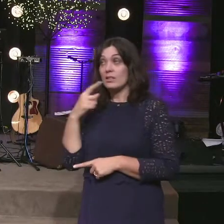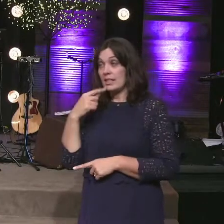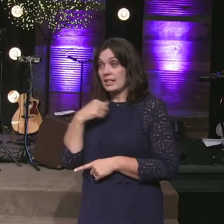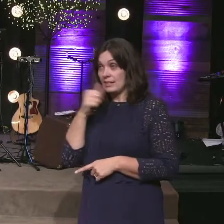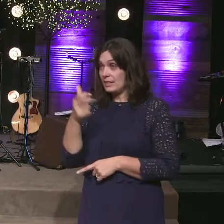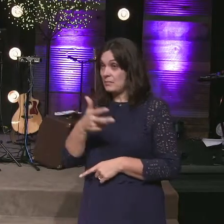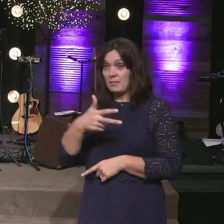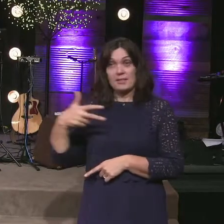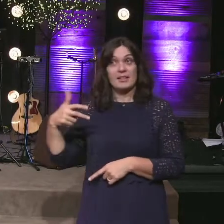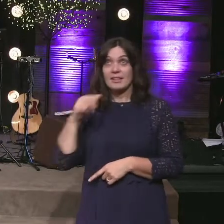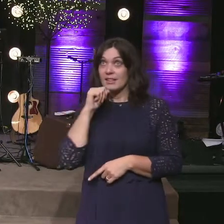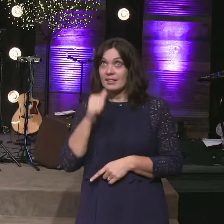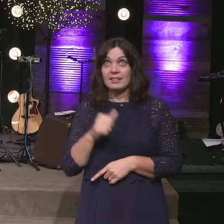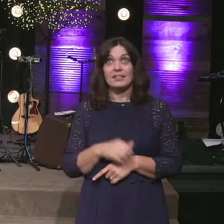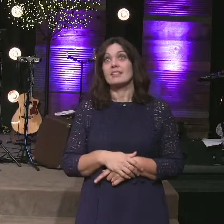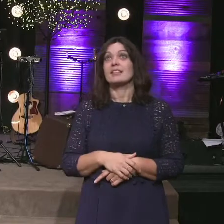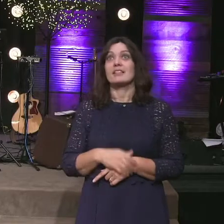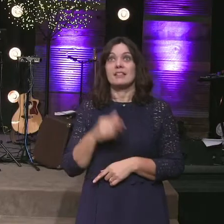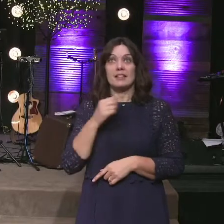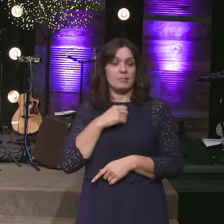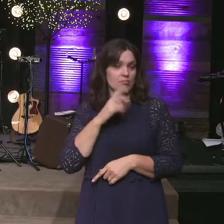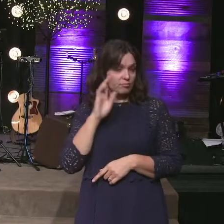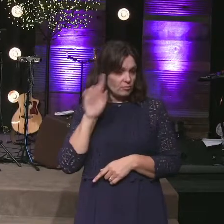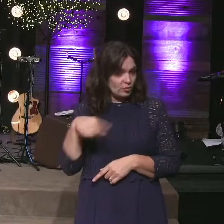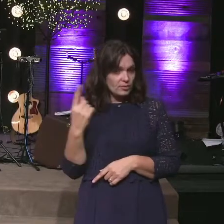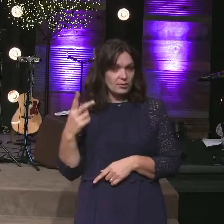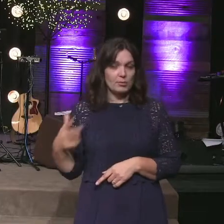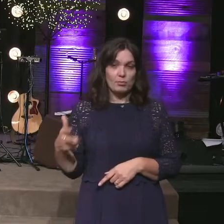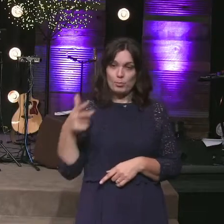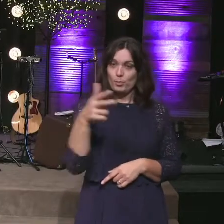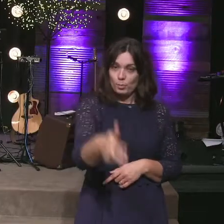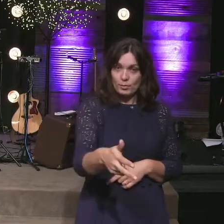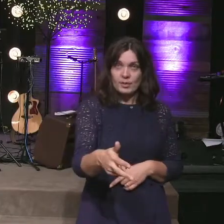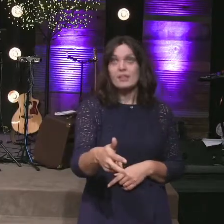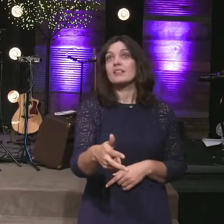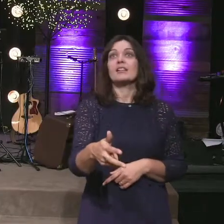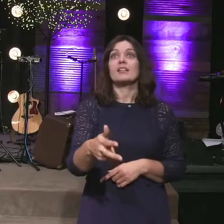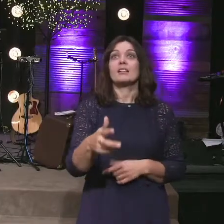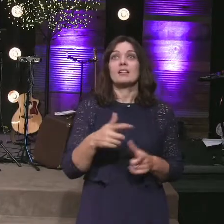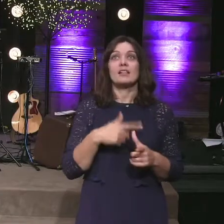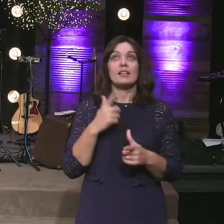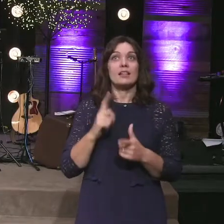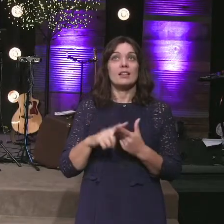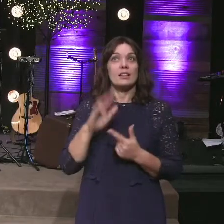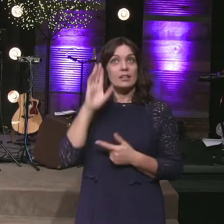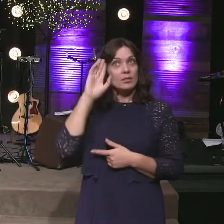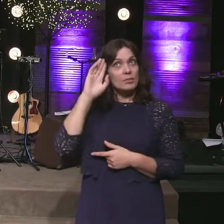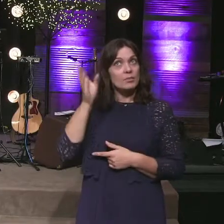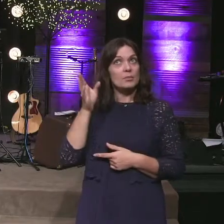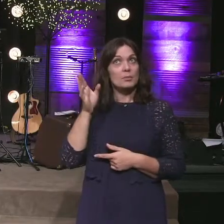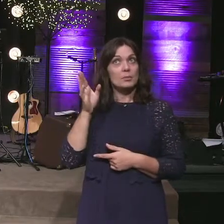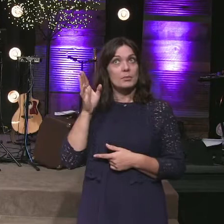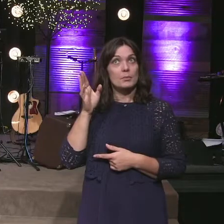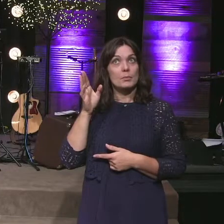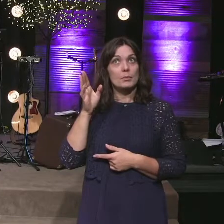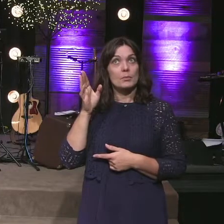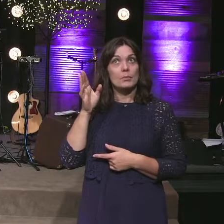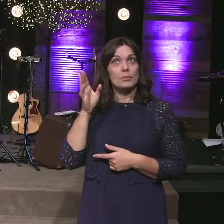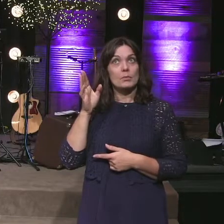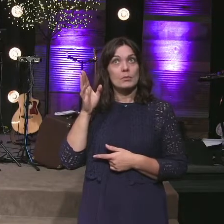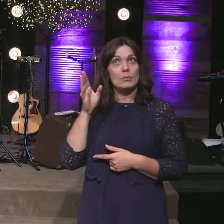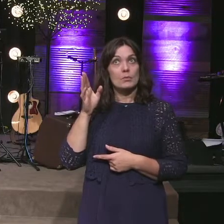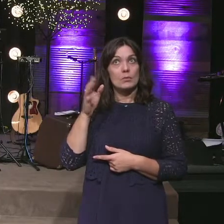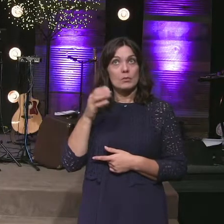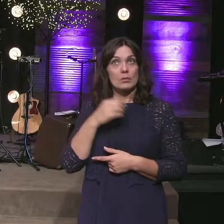didn't. I'm just going to pull right in, and then we're just going to poke a campfire for a